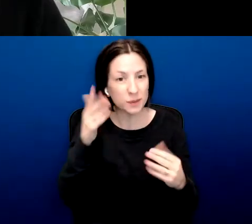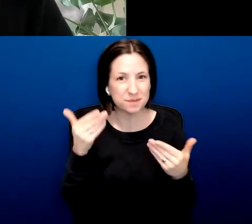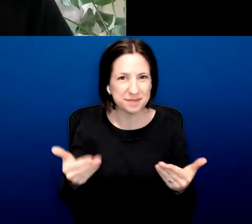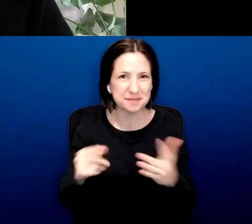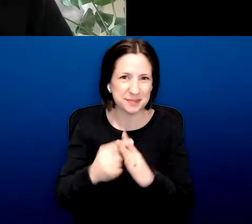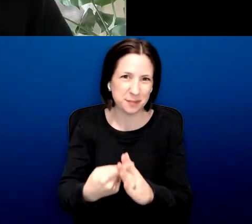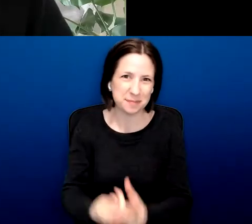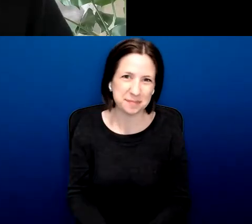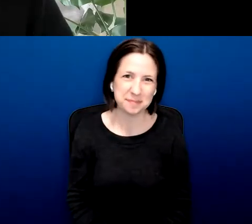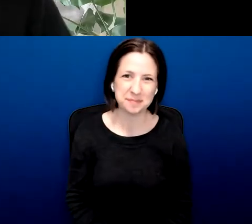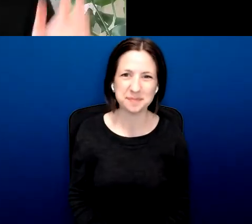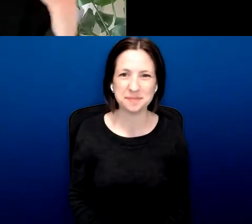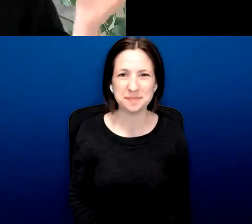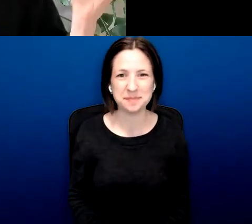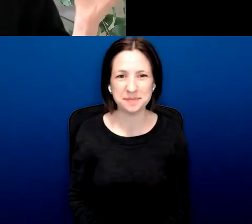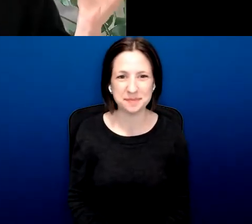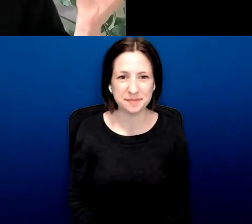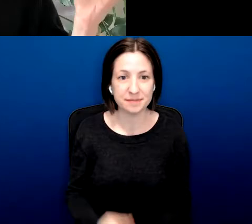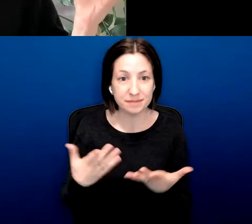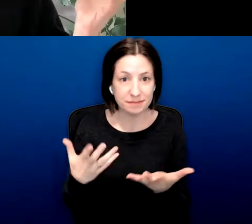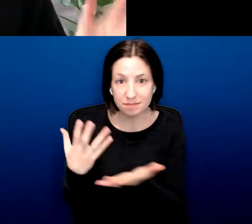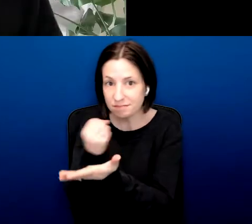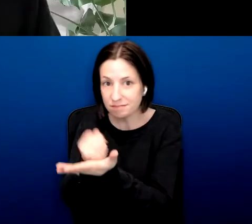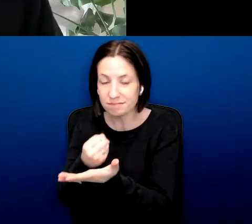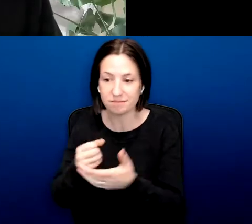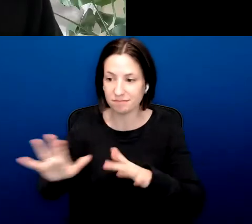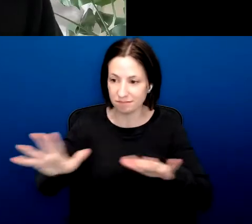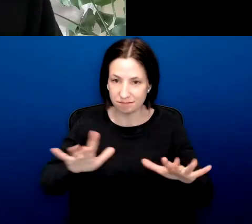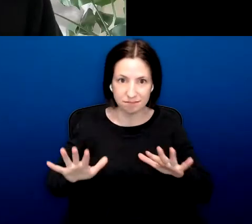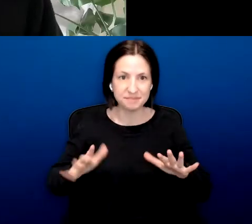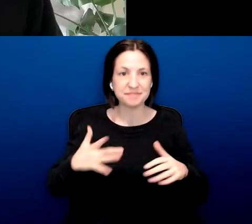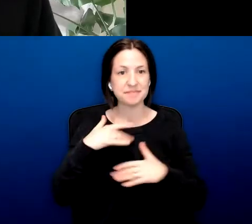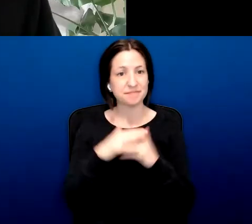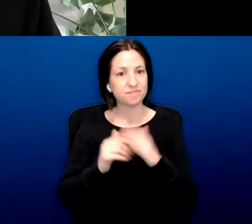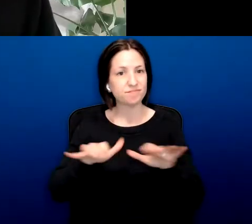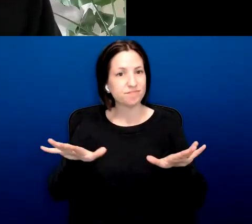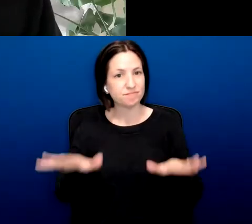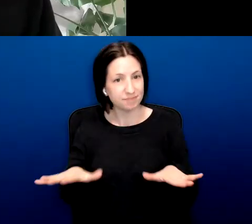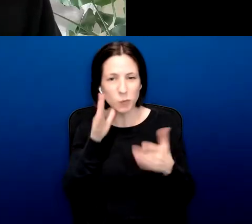here. So grab whatever you need to get comfy, and we'll get going.